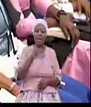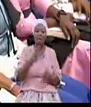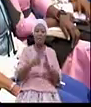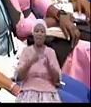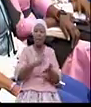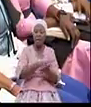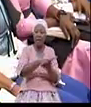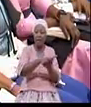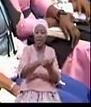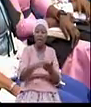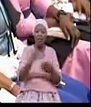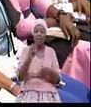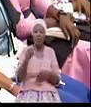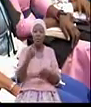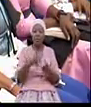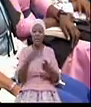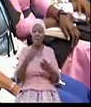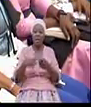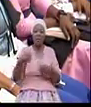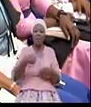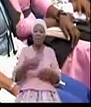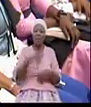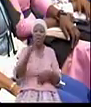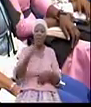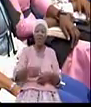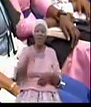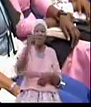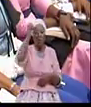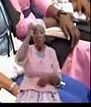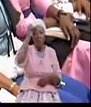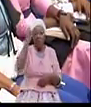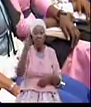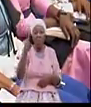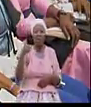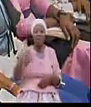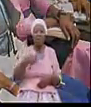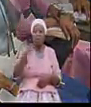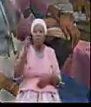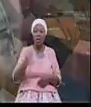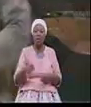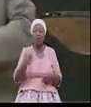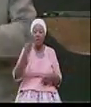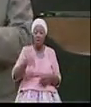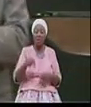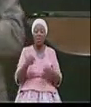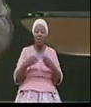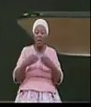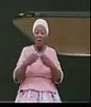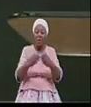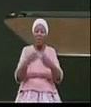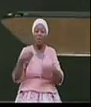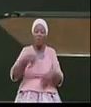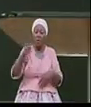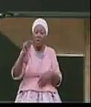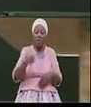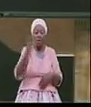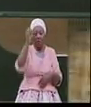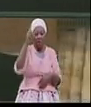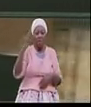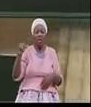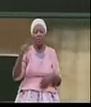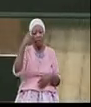So then, we need discernment and we need directives for believers